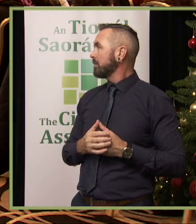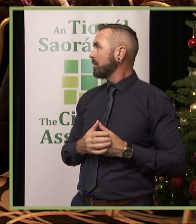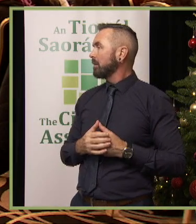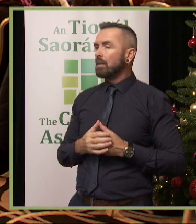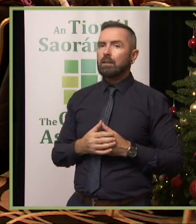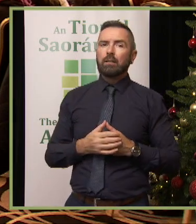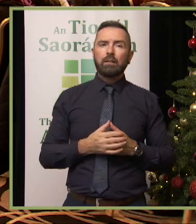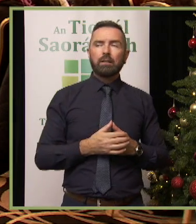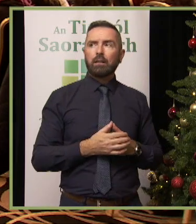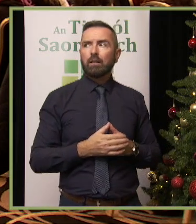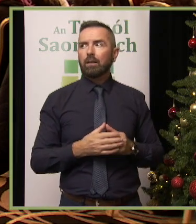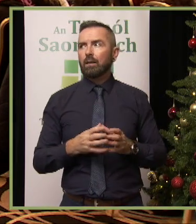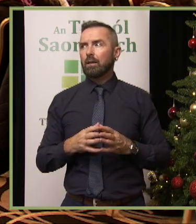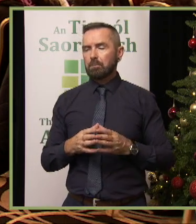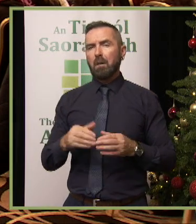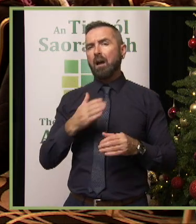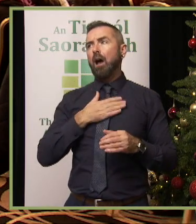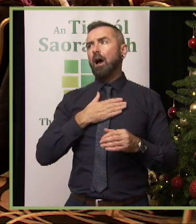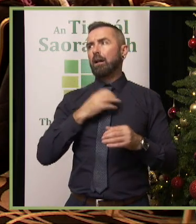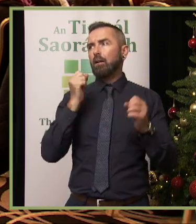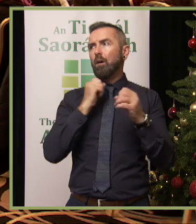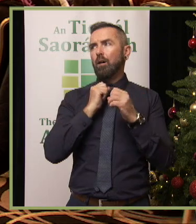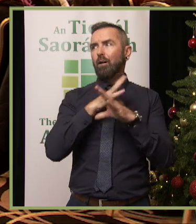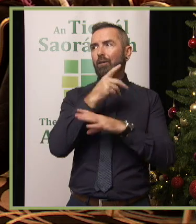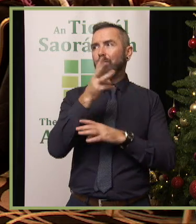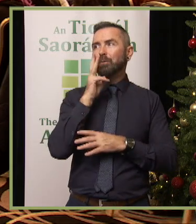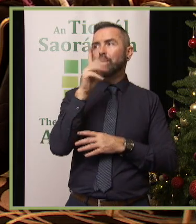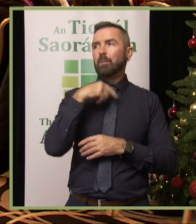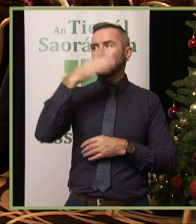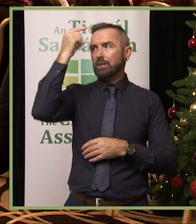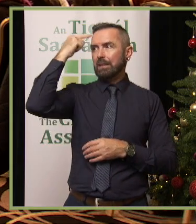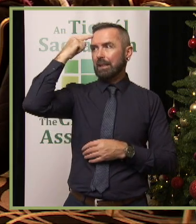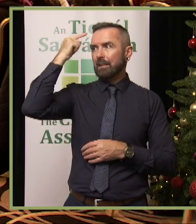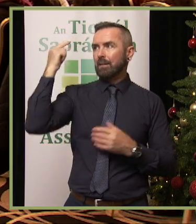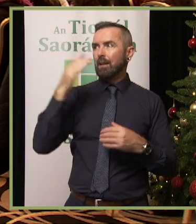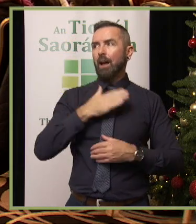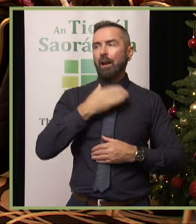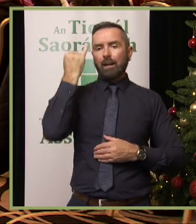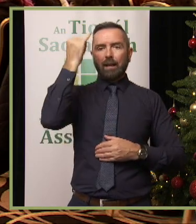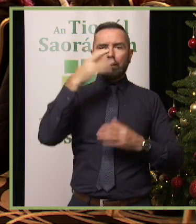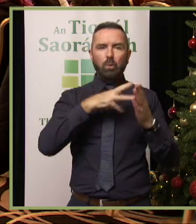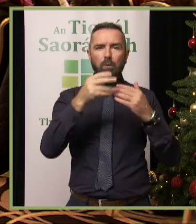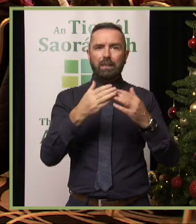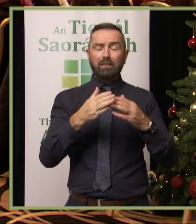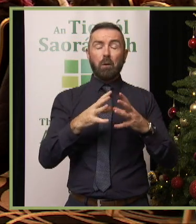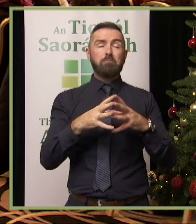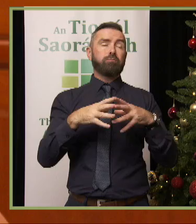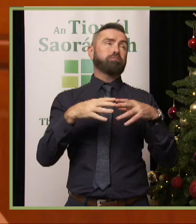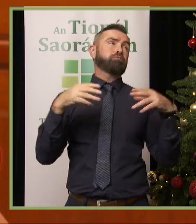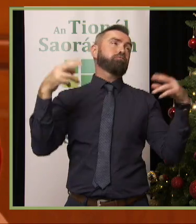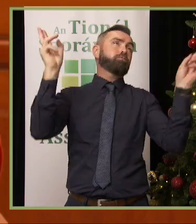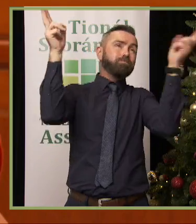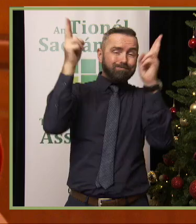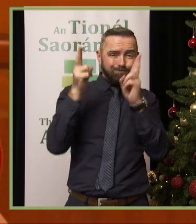Take a vote on that. Yeah, I quite like all of that, but I'm just thinking, I like the idea where we said we have to drastically reduce it. By putting all